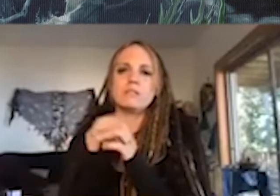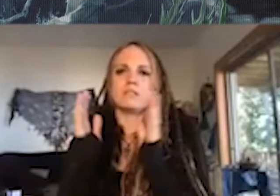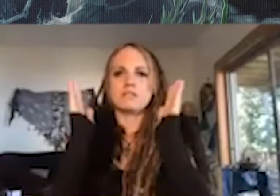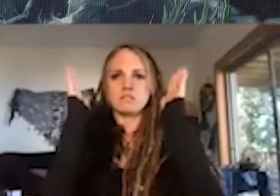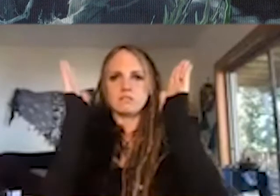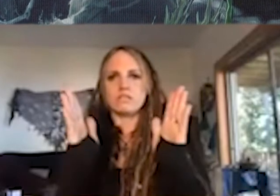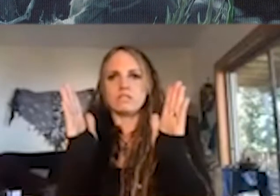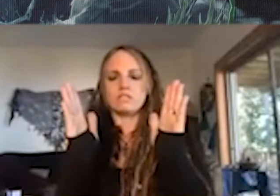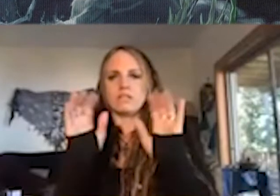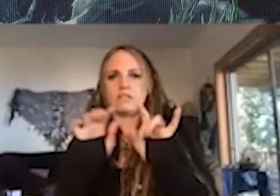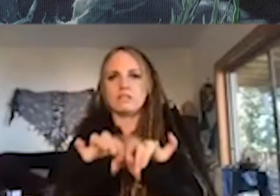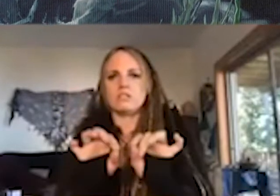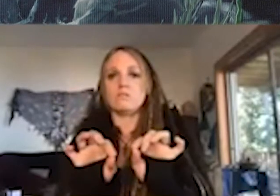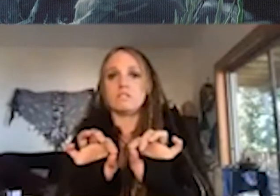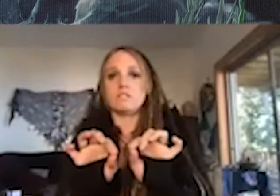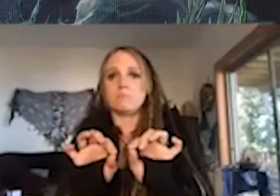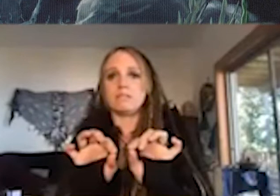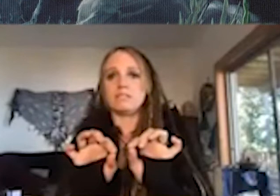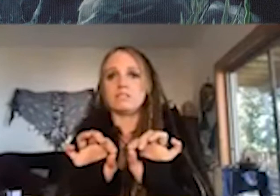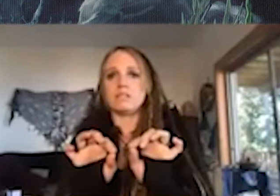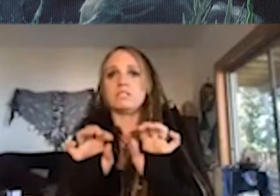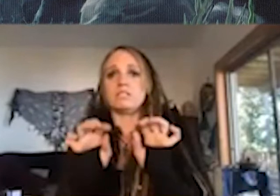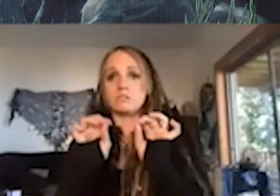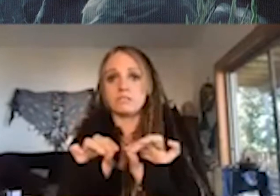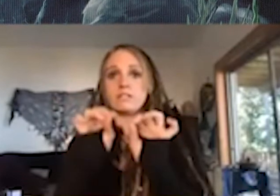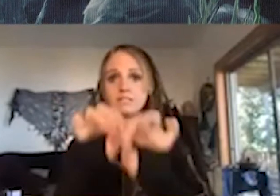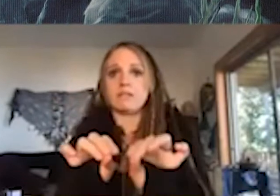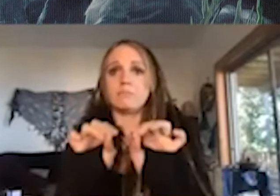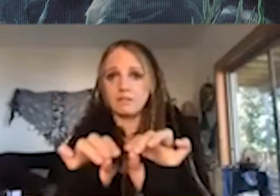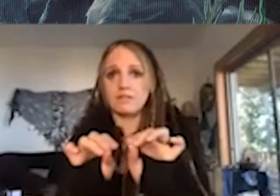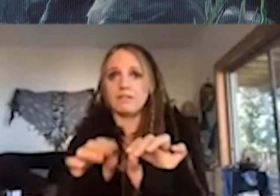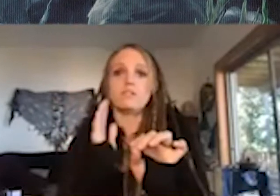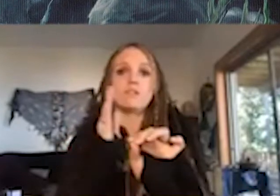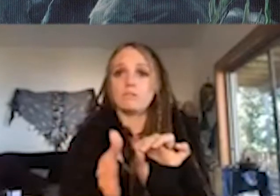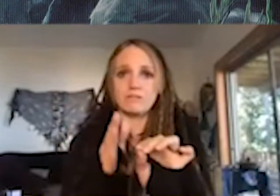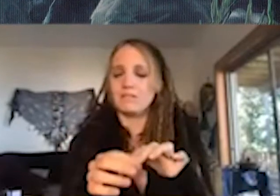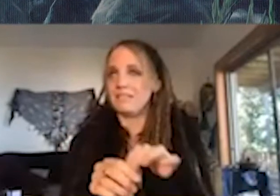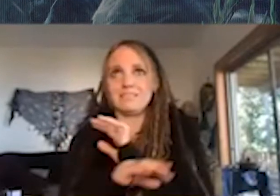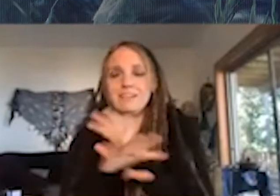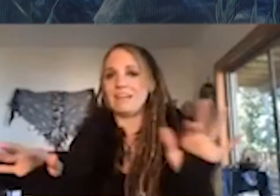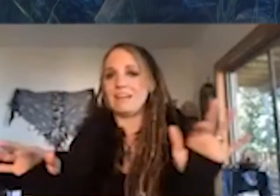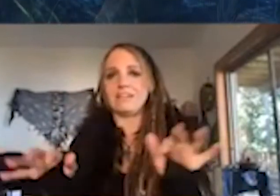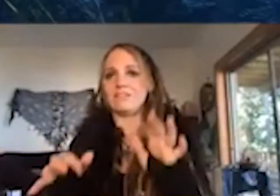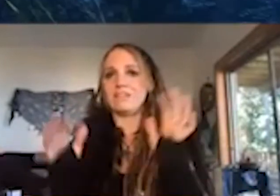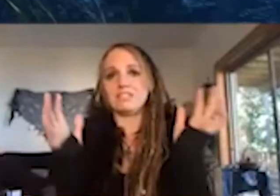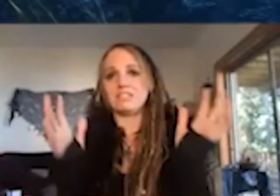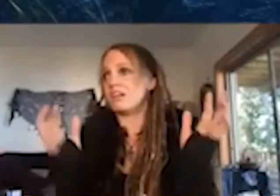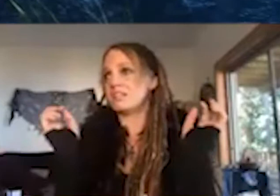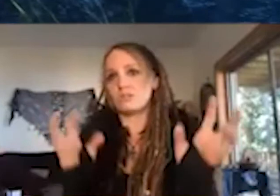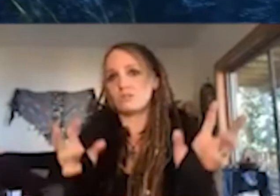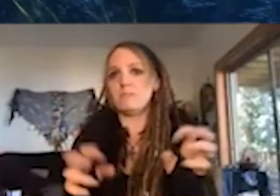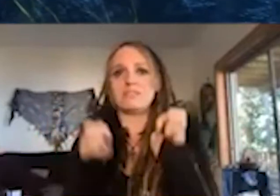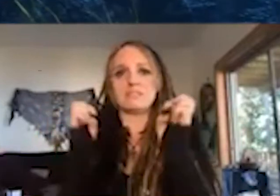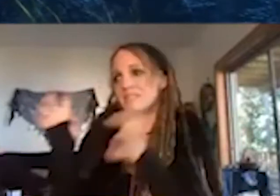moment, there's the trench and the two fish at the base of the trench, and Dory tries to tell Marlon to go through it, and he's not having any of it. It's dark,